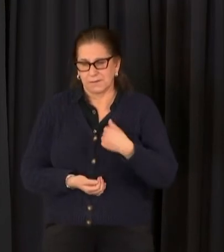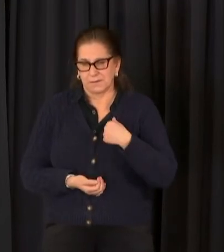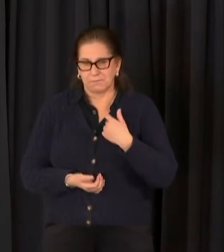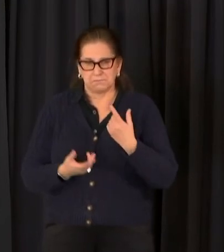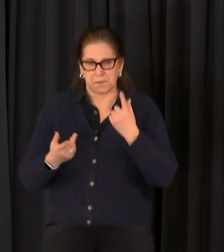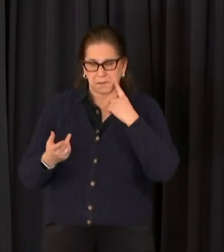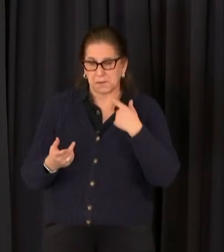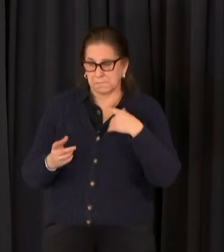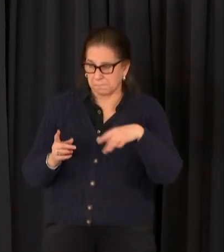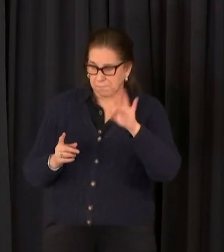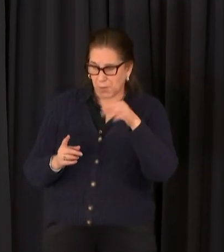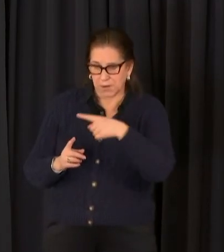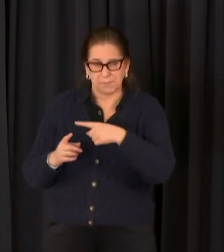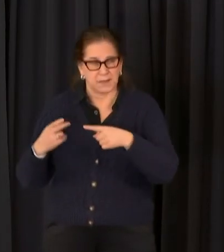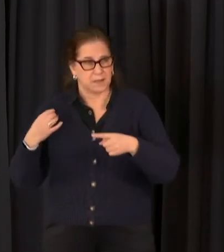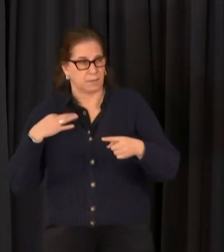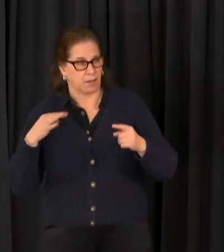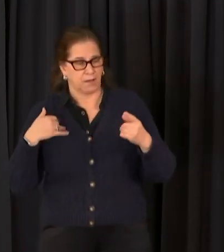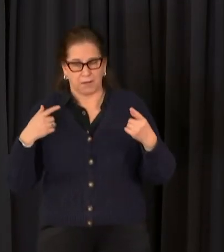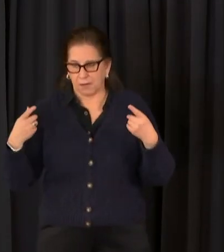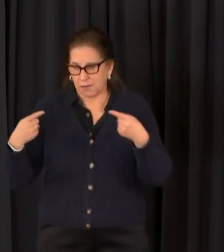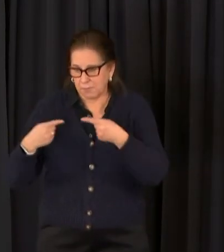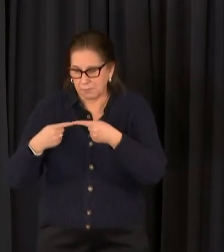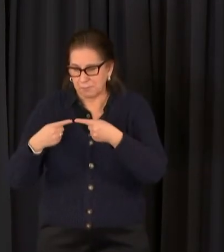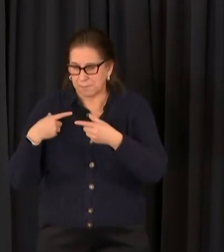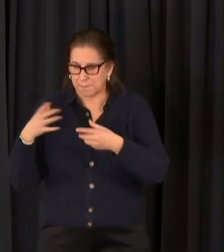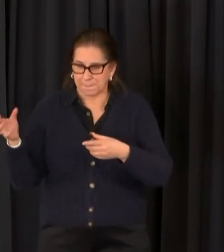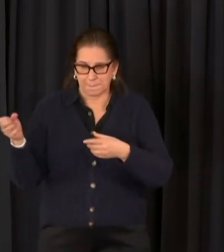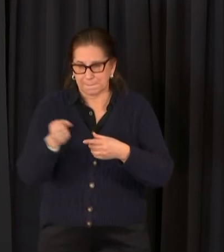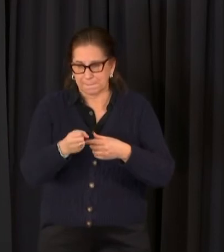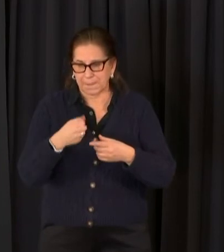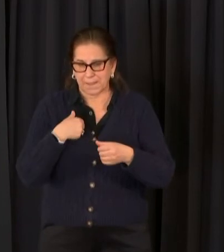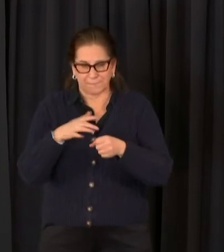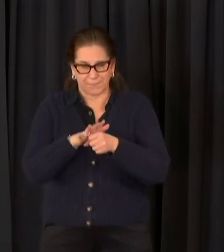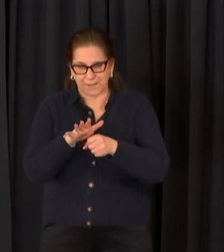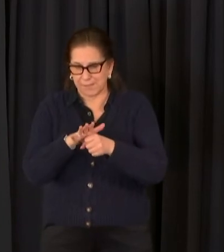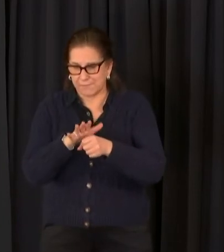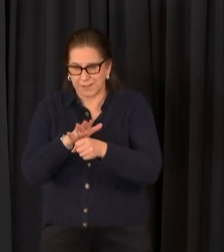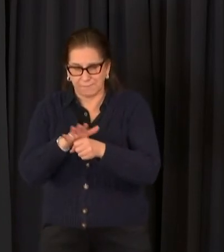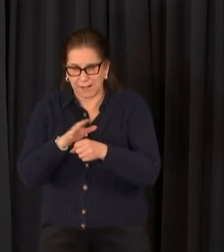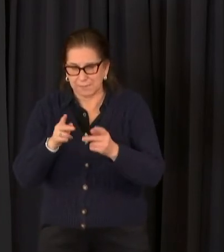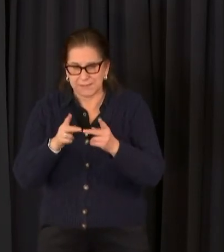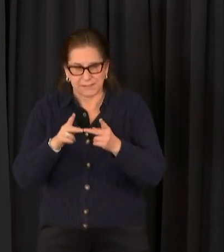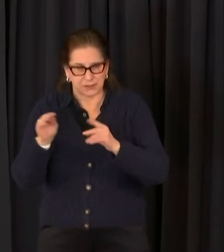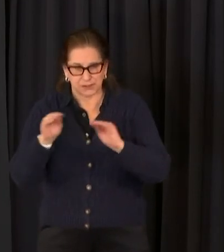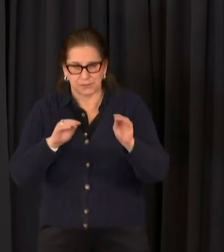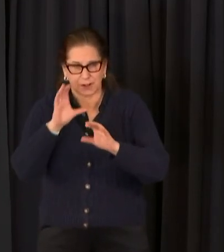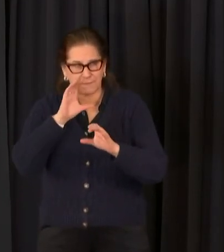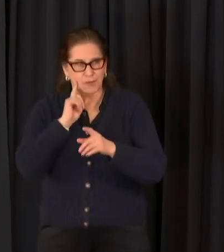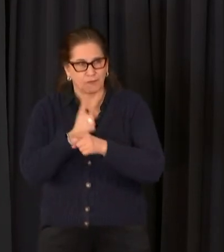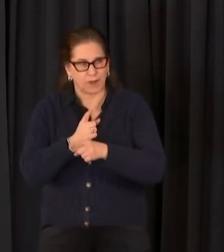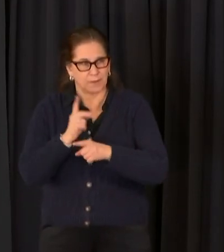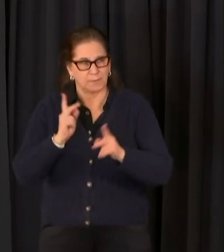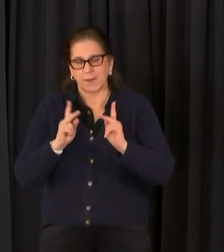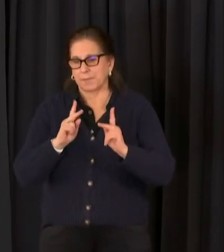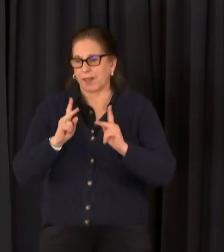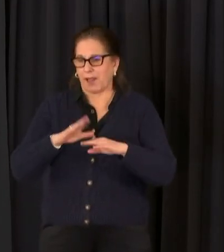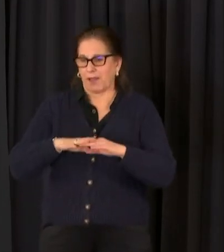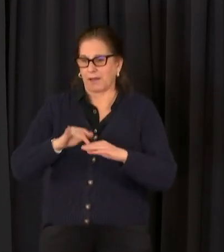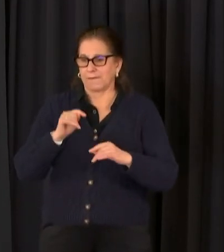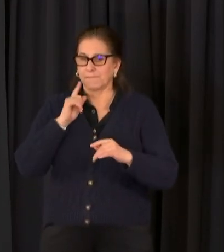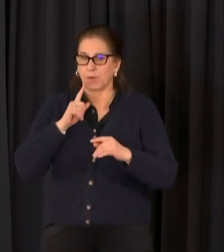both, as you can imagine, when I am filling positions. At the Public Service Commission, I'm